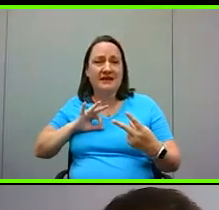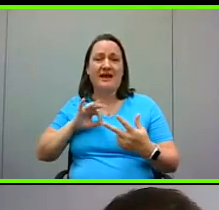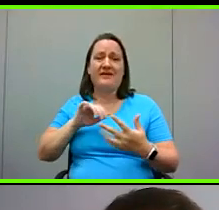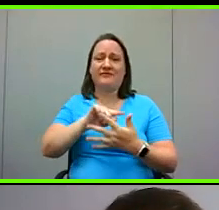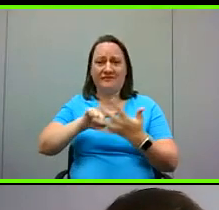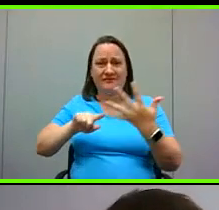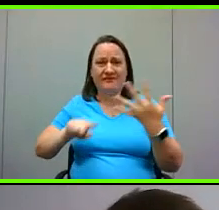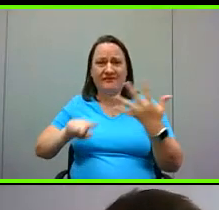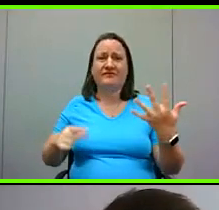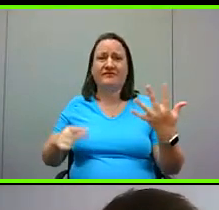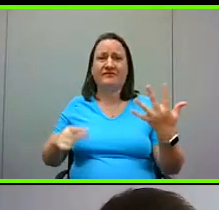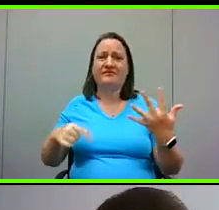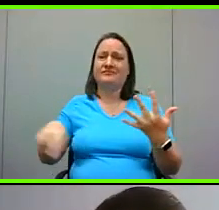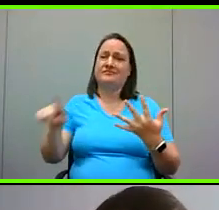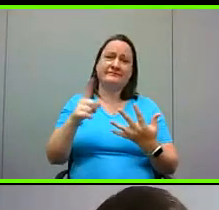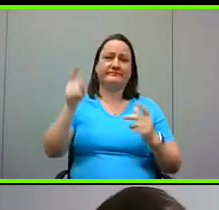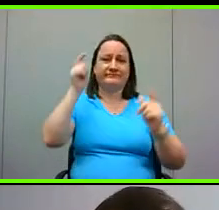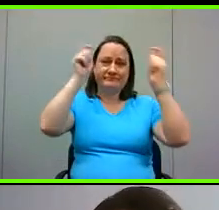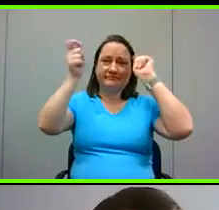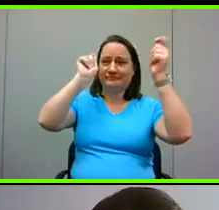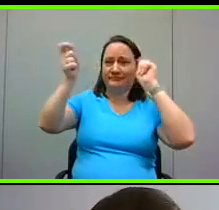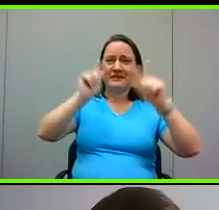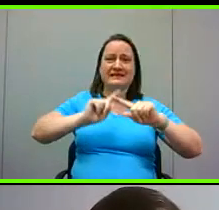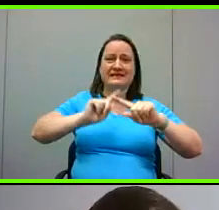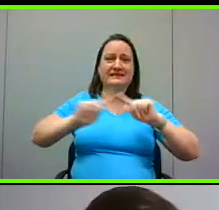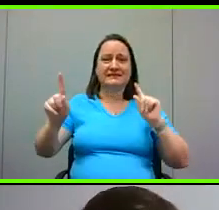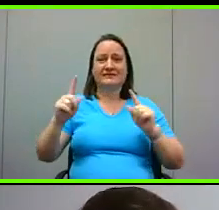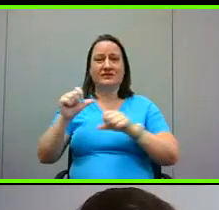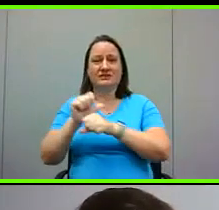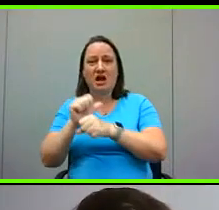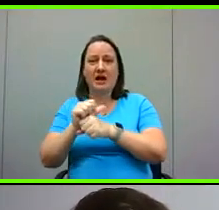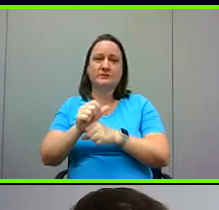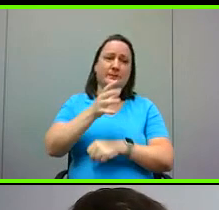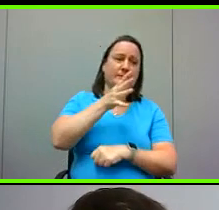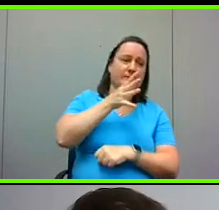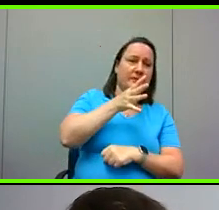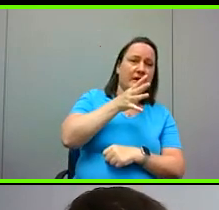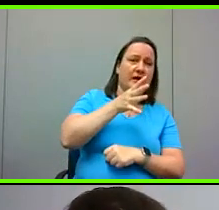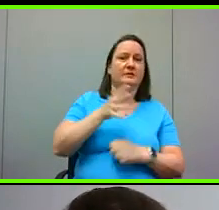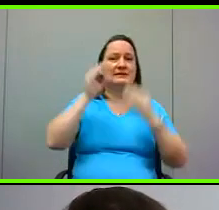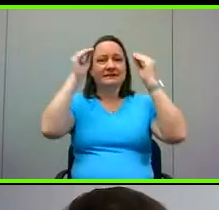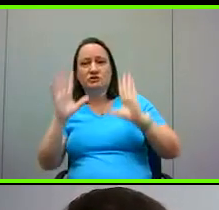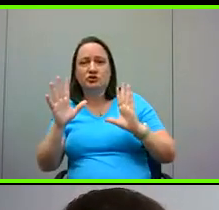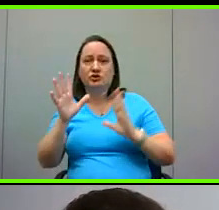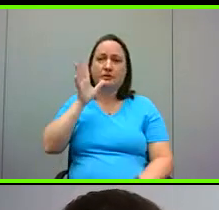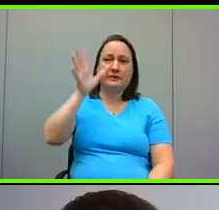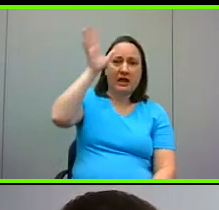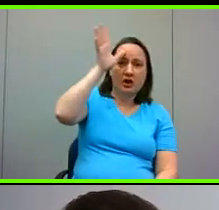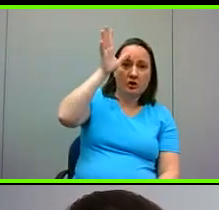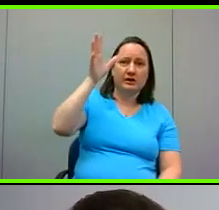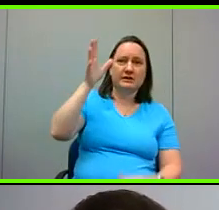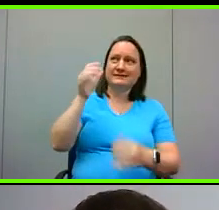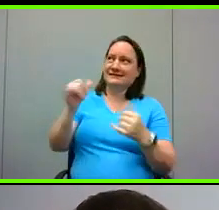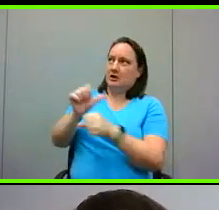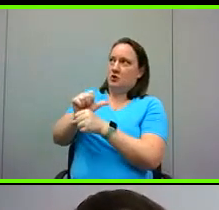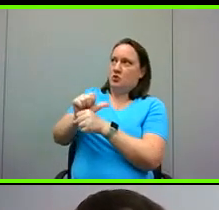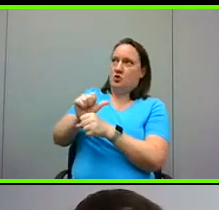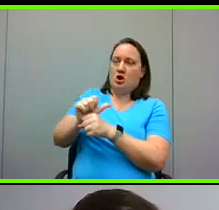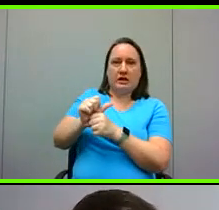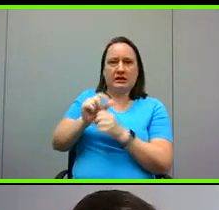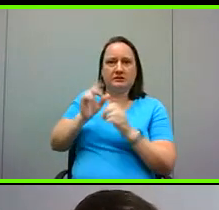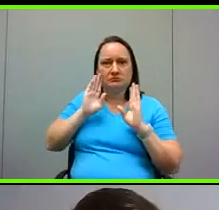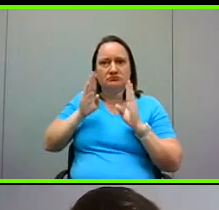multiple tasks and being a mother, a teacher, a parent, and still being able to produce for our clientele and help